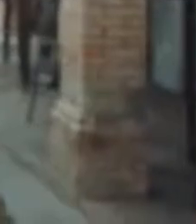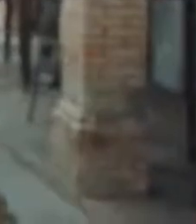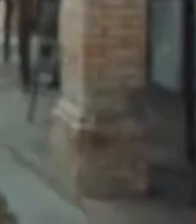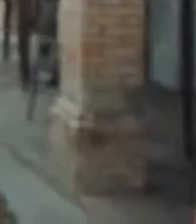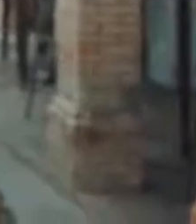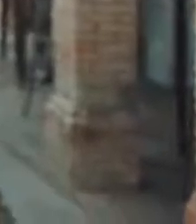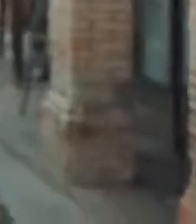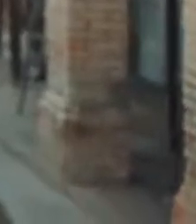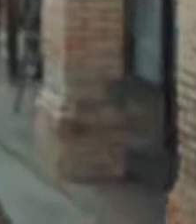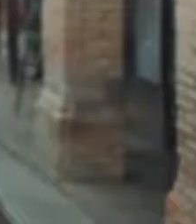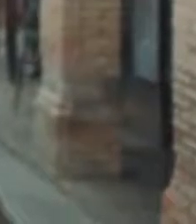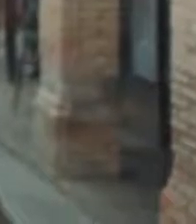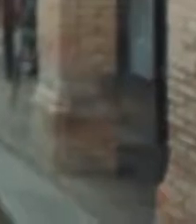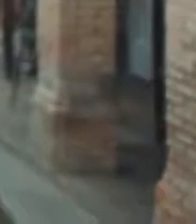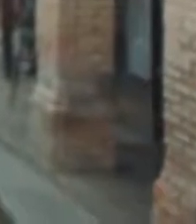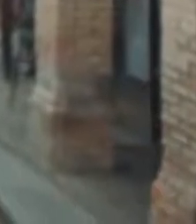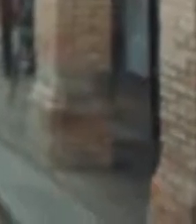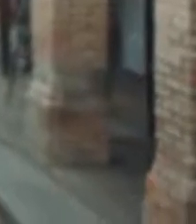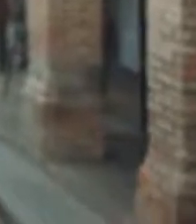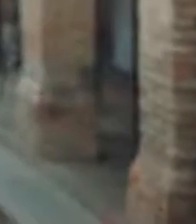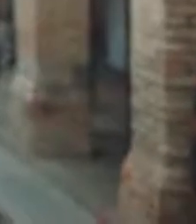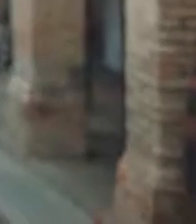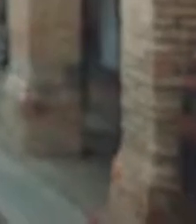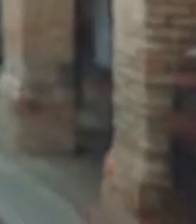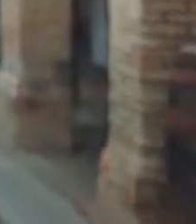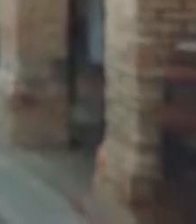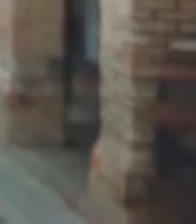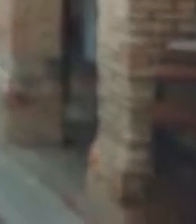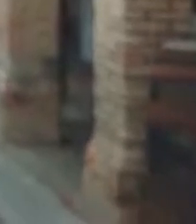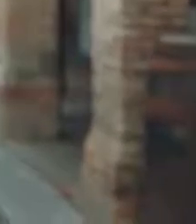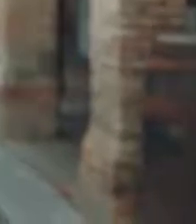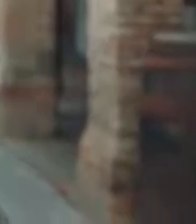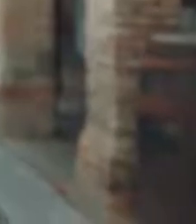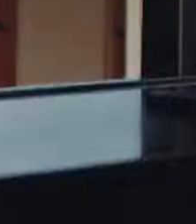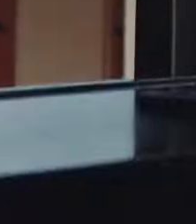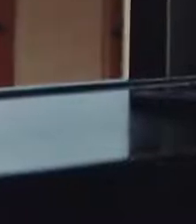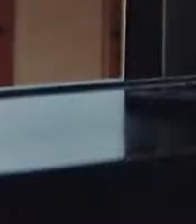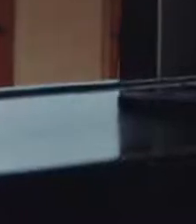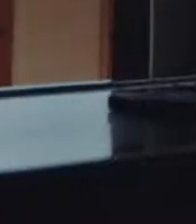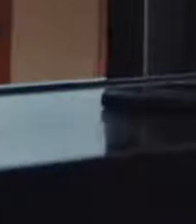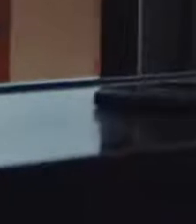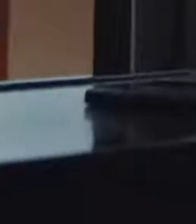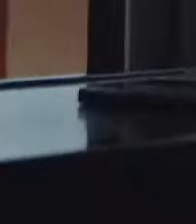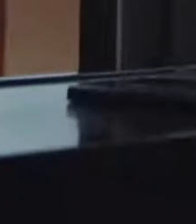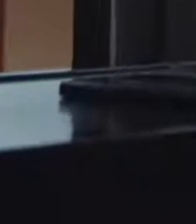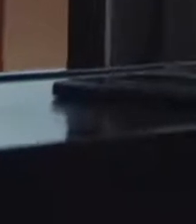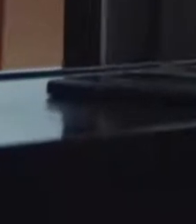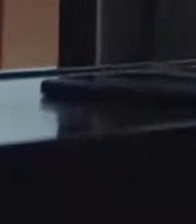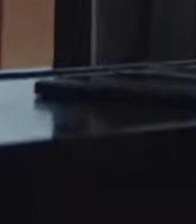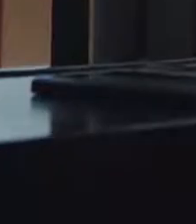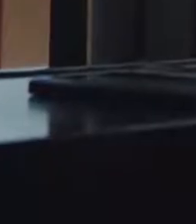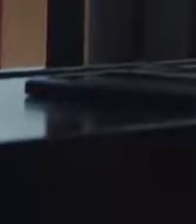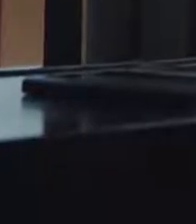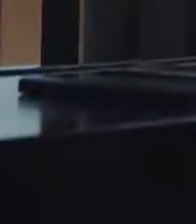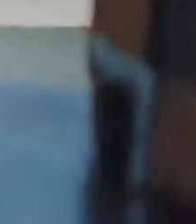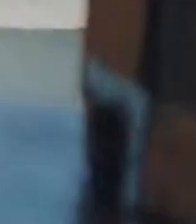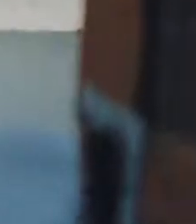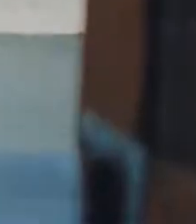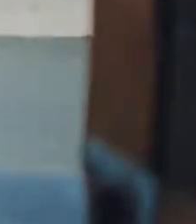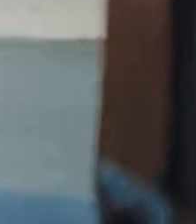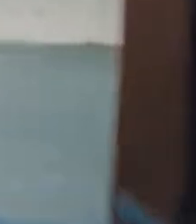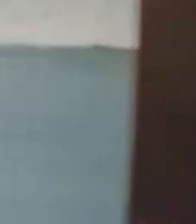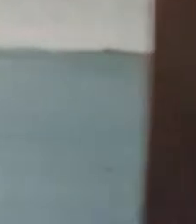This is your Senator Samuel Carrillon. I am proud to be a Virgin Islander, working hard every day to serve